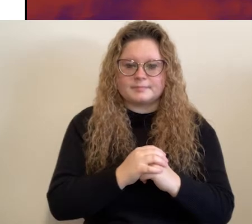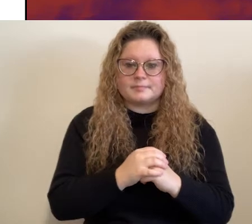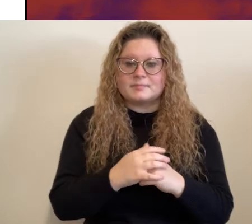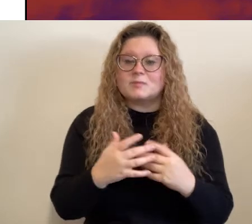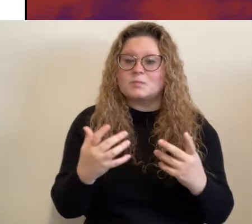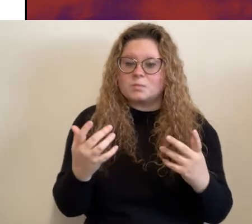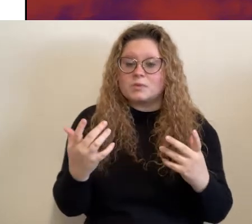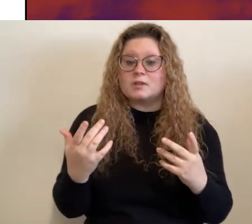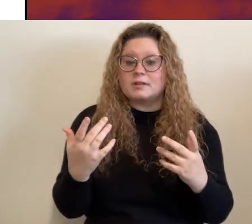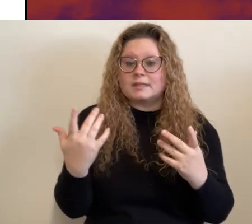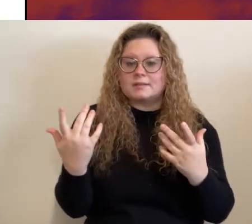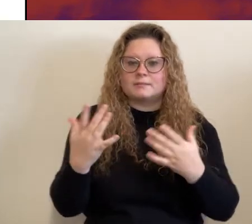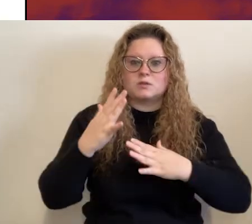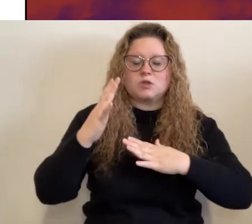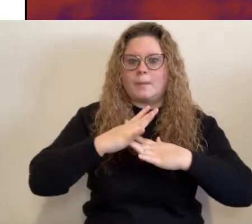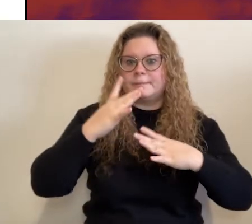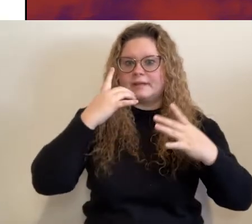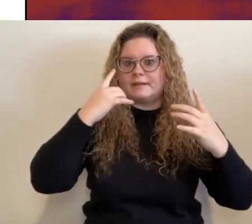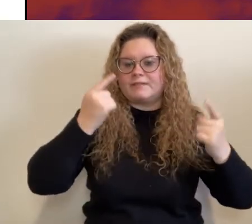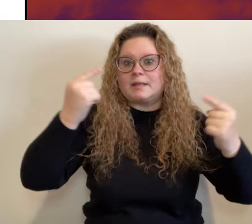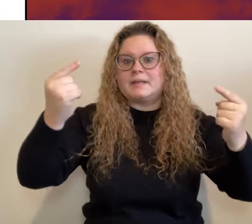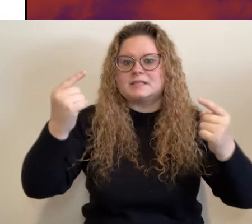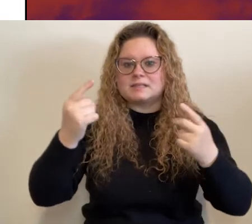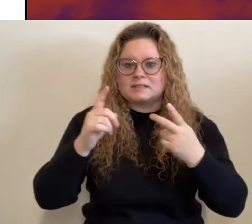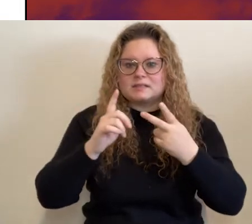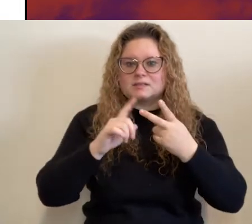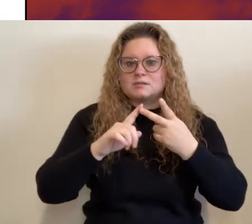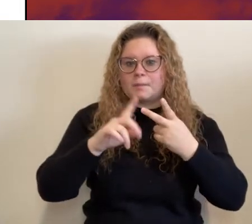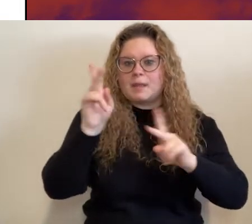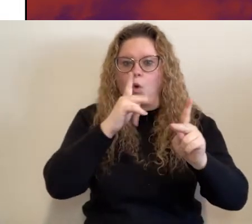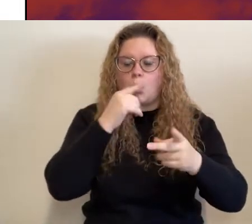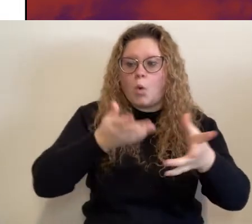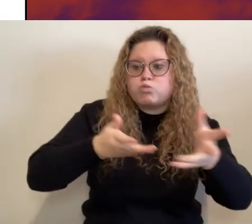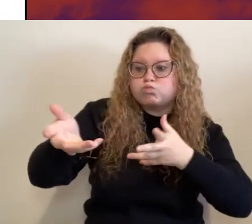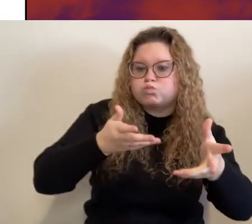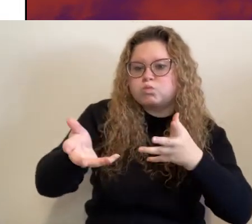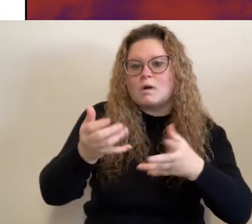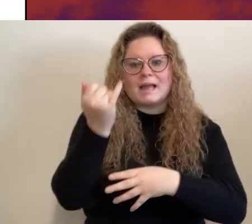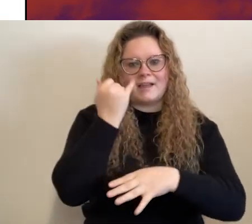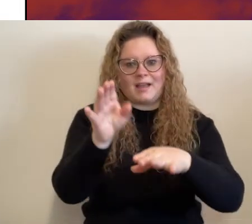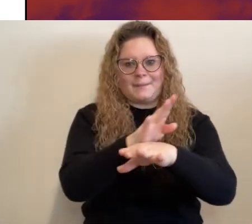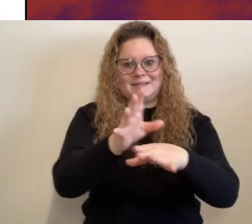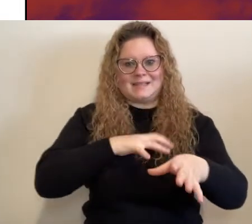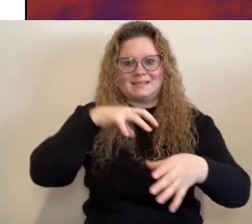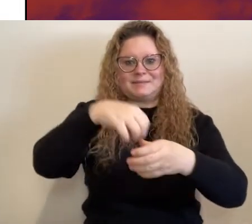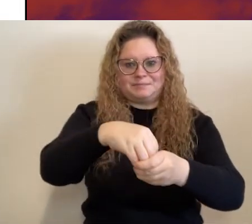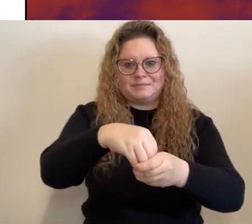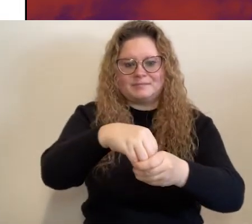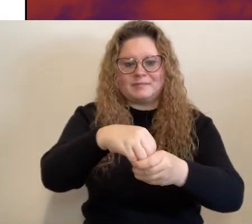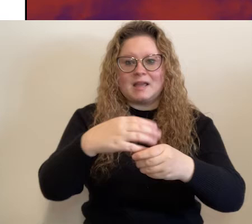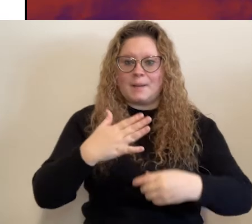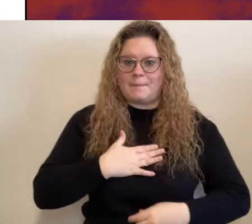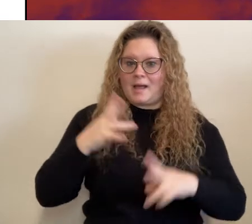the most engaging humans are the people that are embodied. And my sort of slogan is embodied